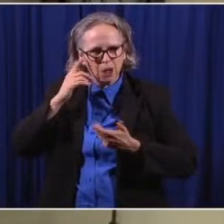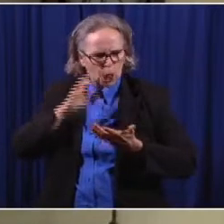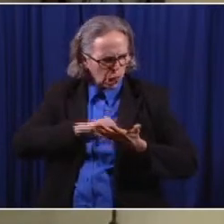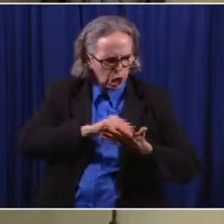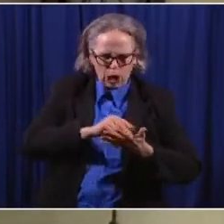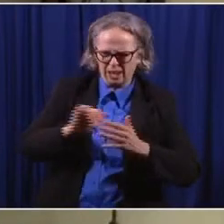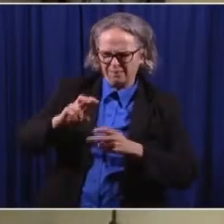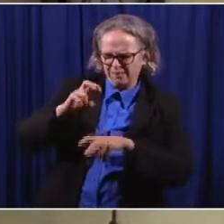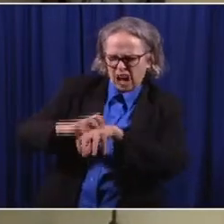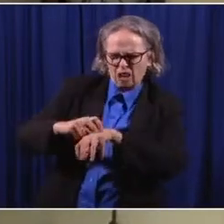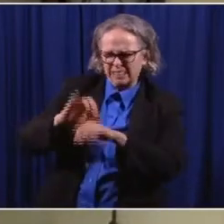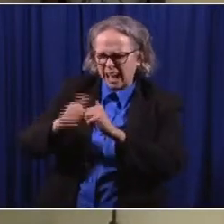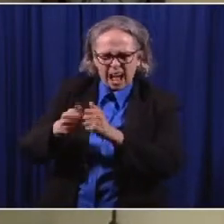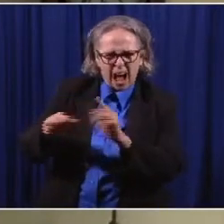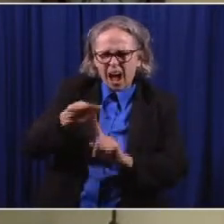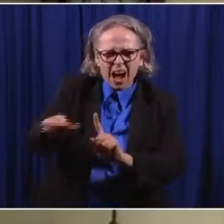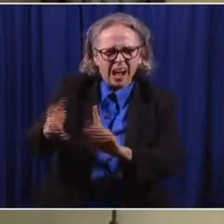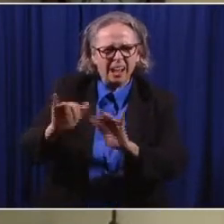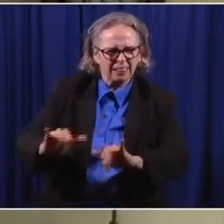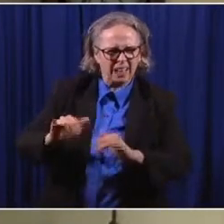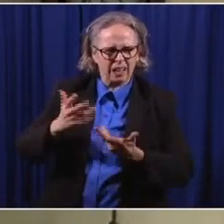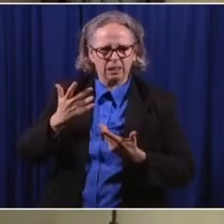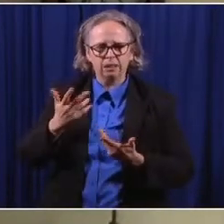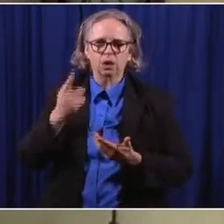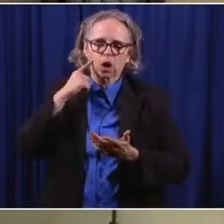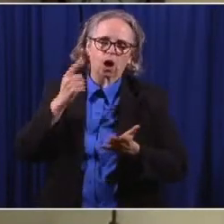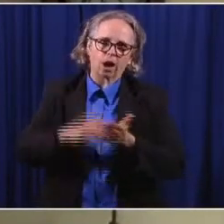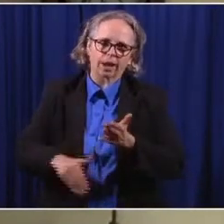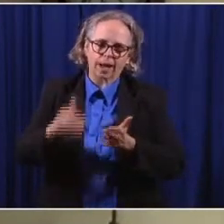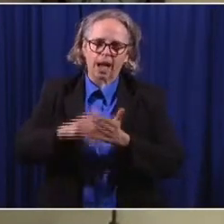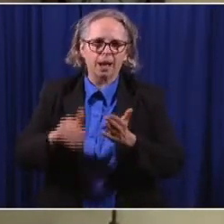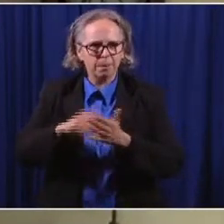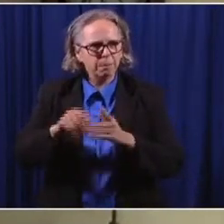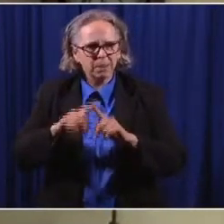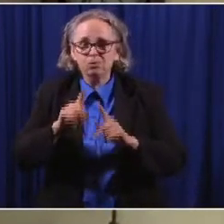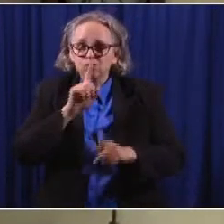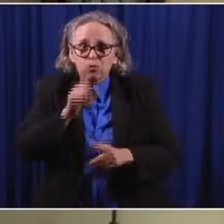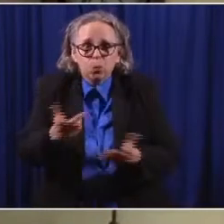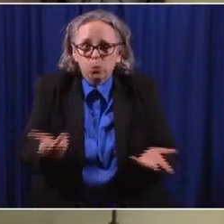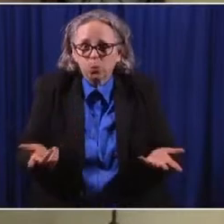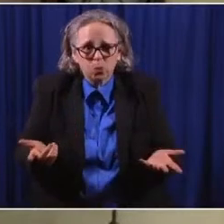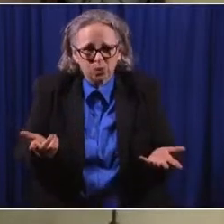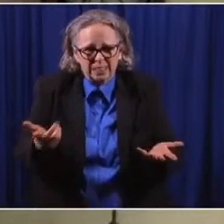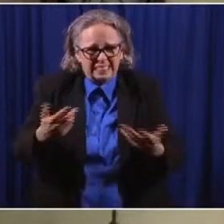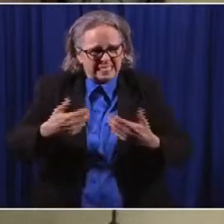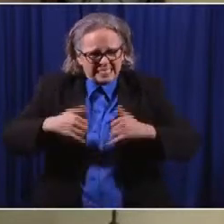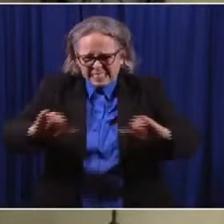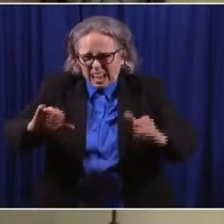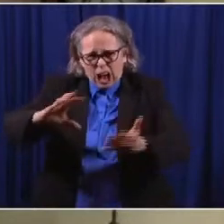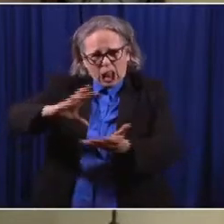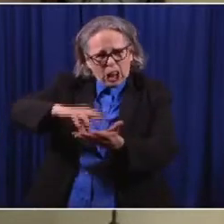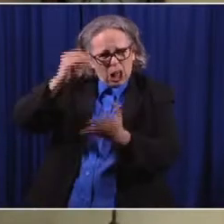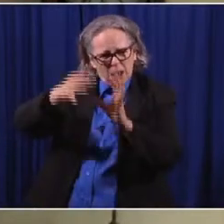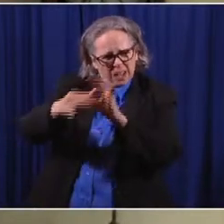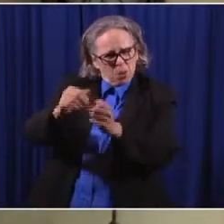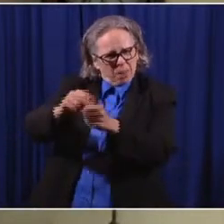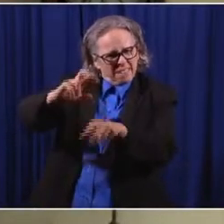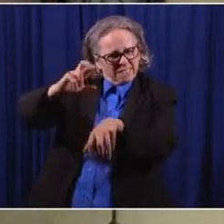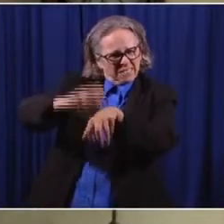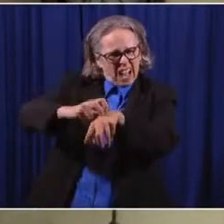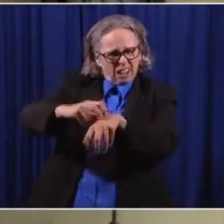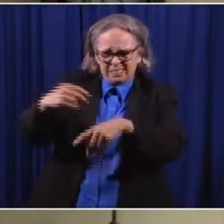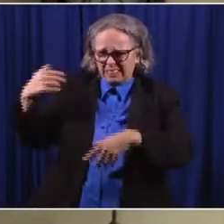times, but it's true. Early on, if you talk to the CDC and the experts, they would tell us something about